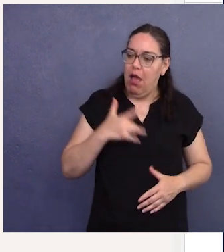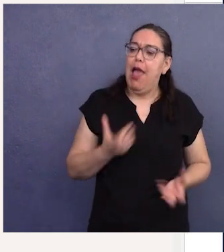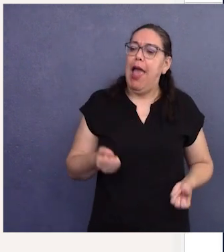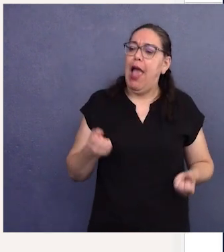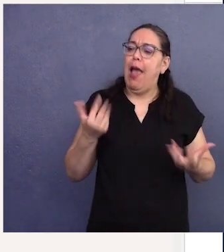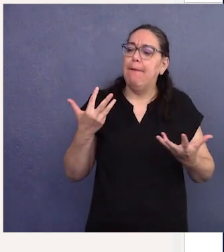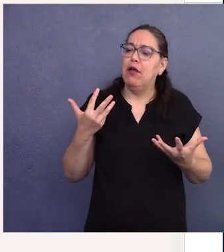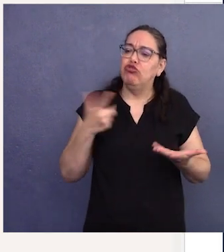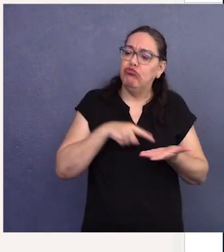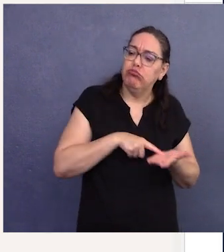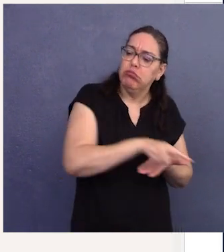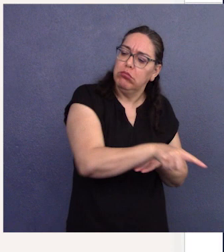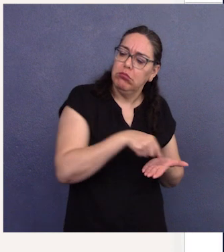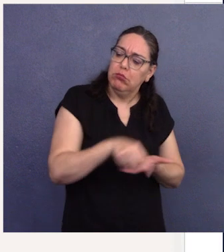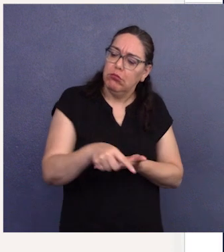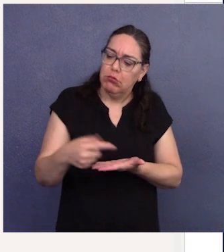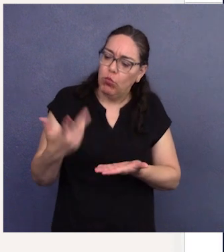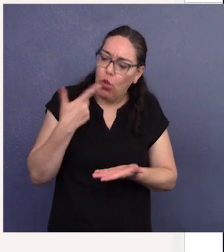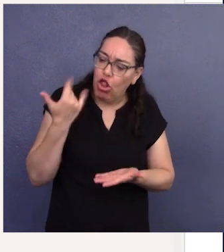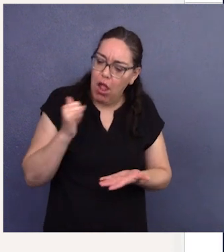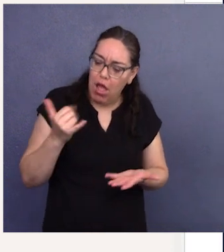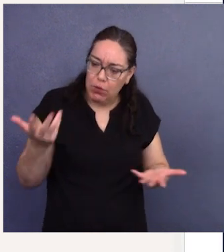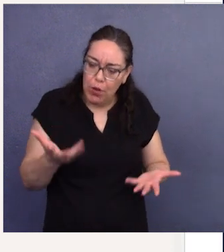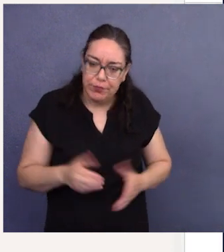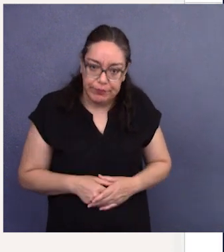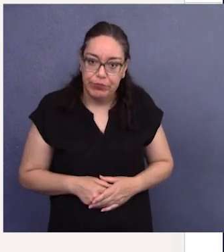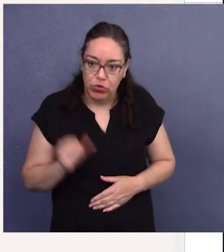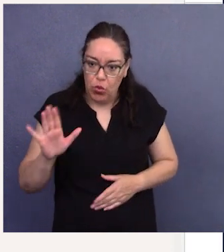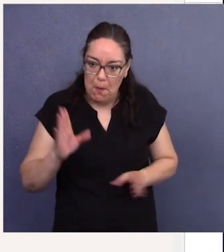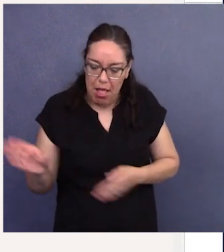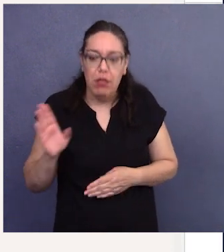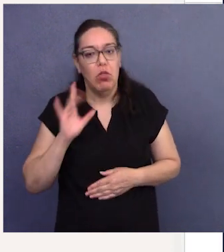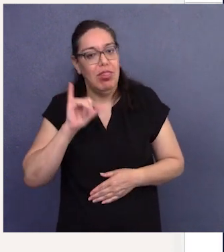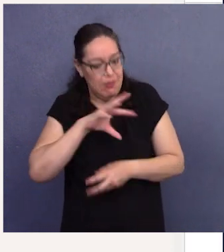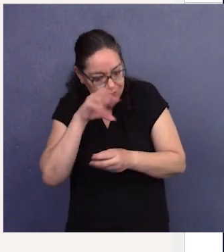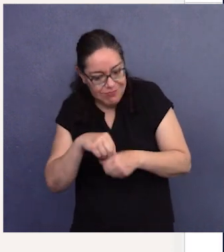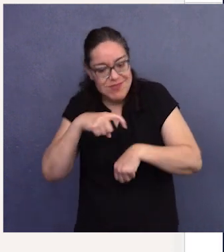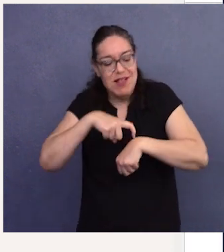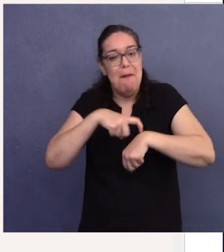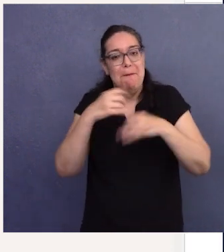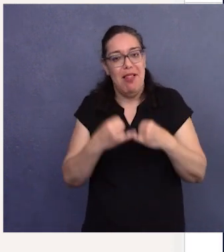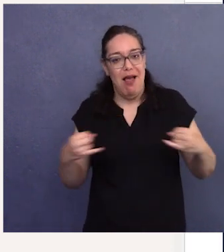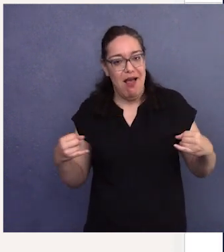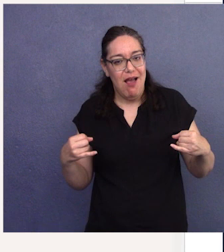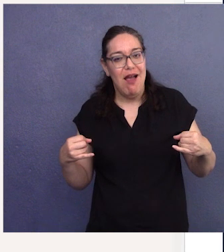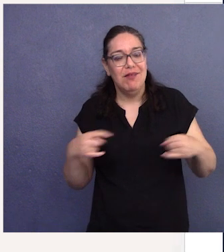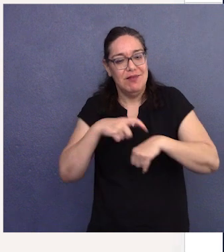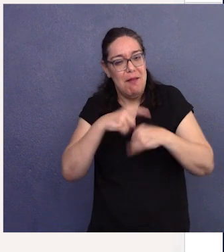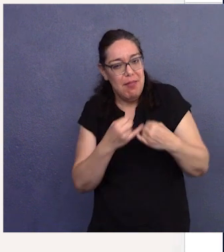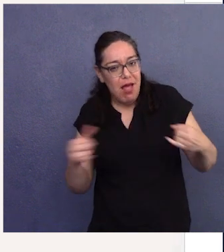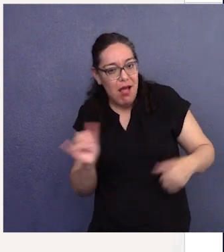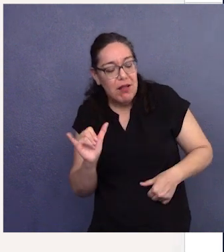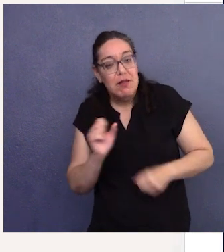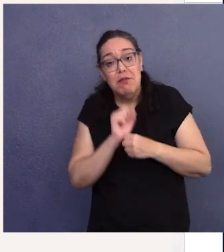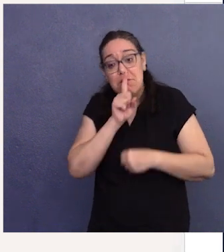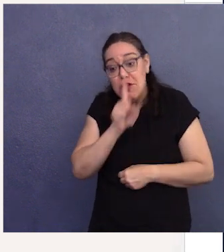planning to give to them. So that also includes a timeline to make sure that